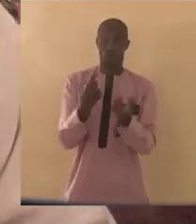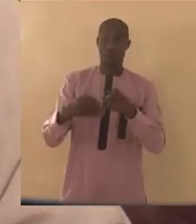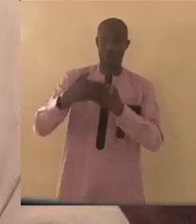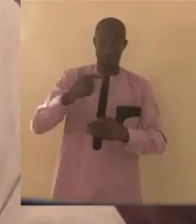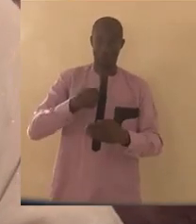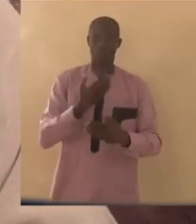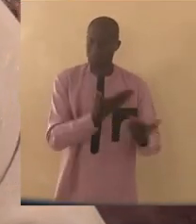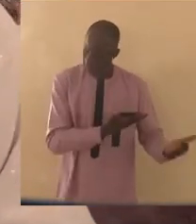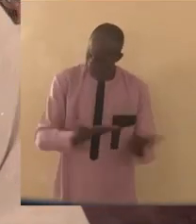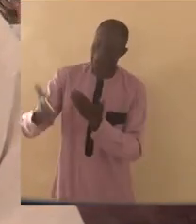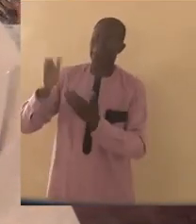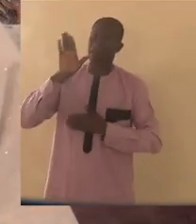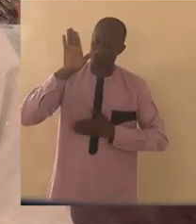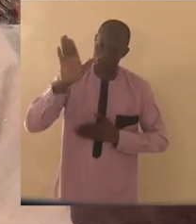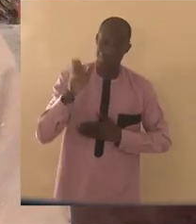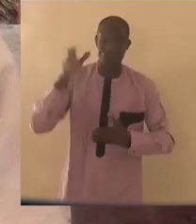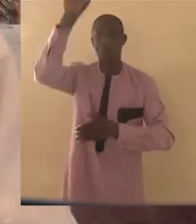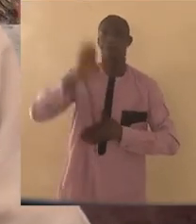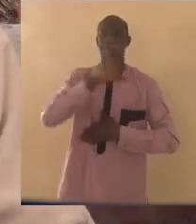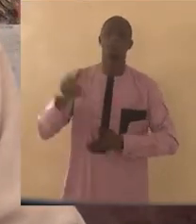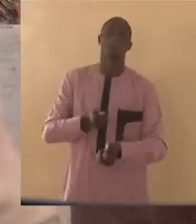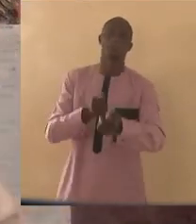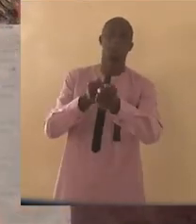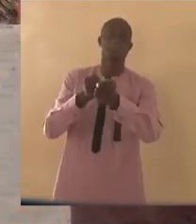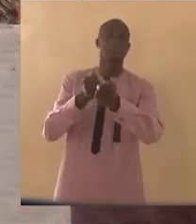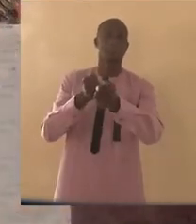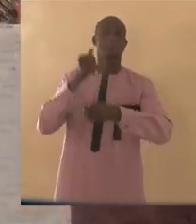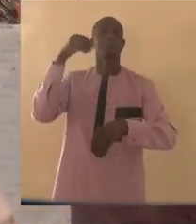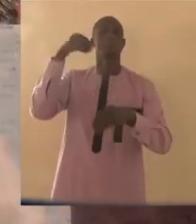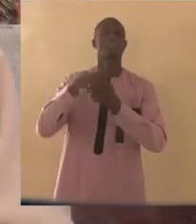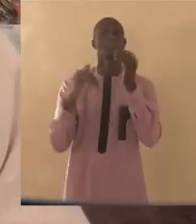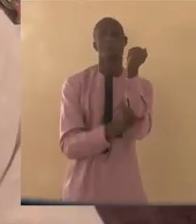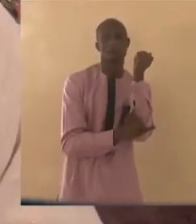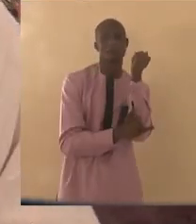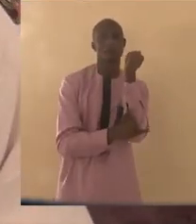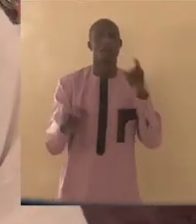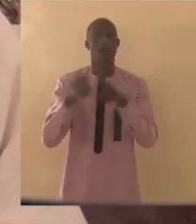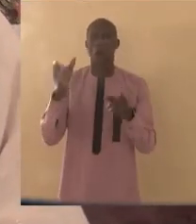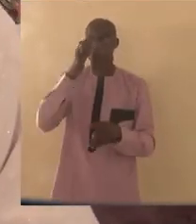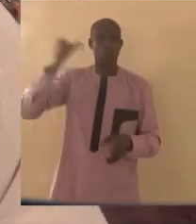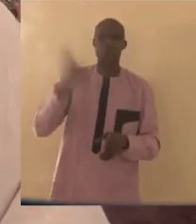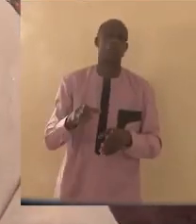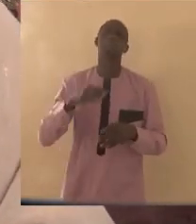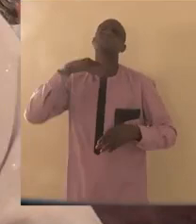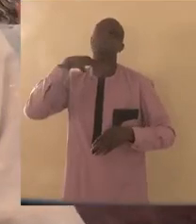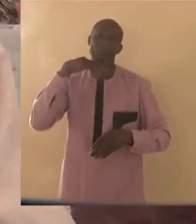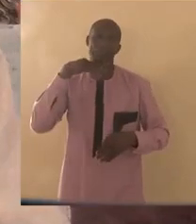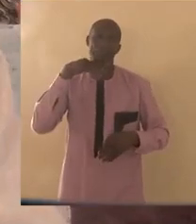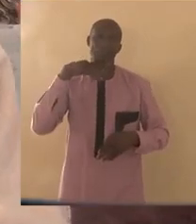after me, carry your cross every day and follow. In a country as corrupt and